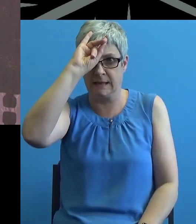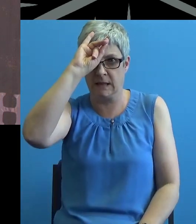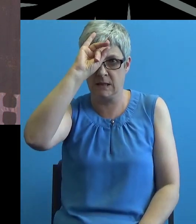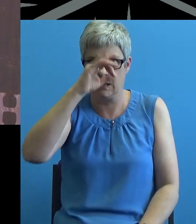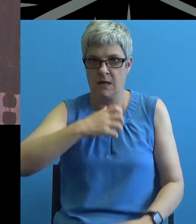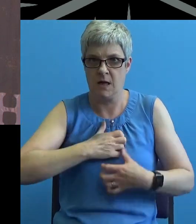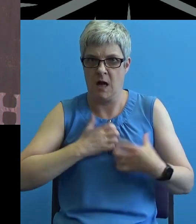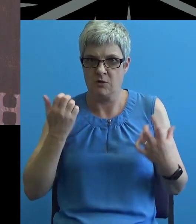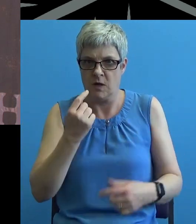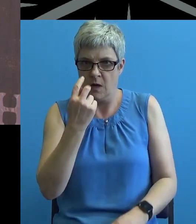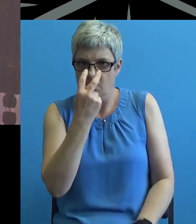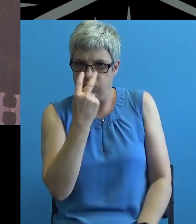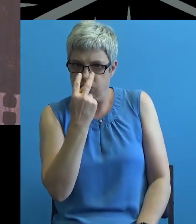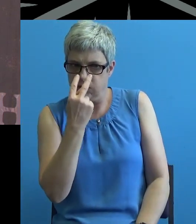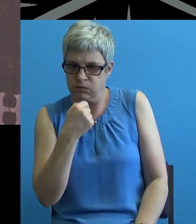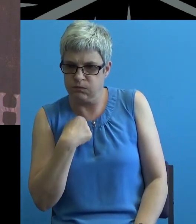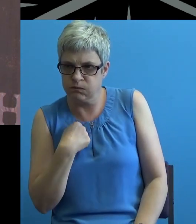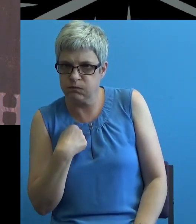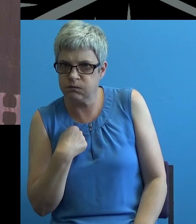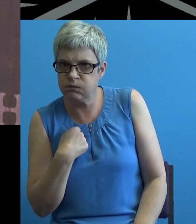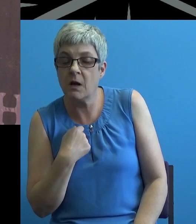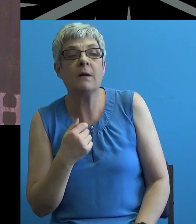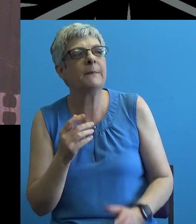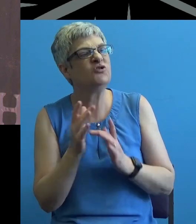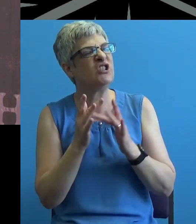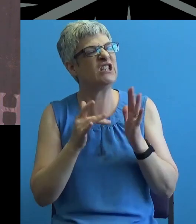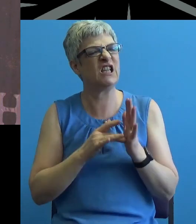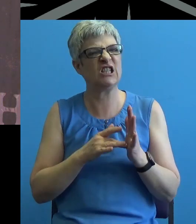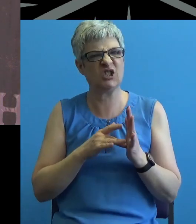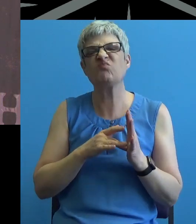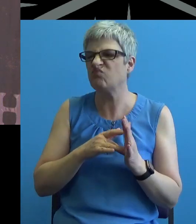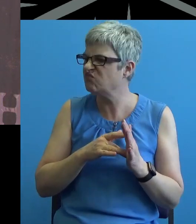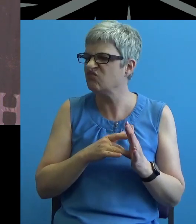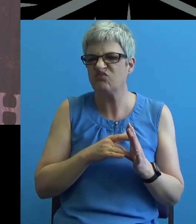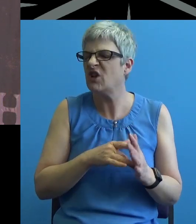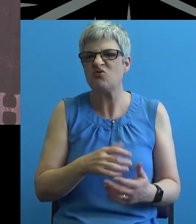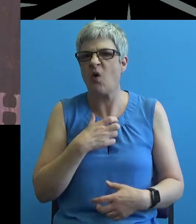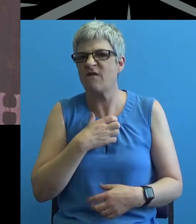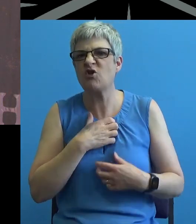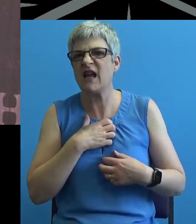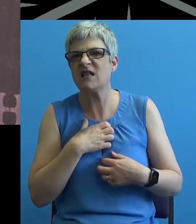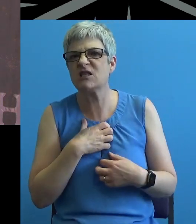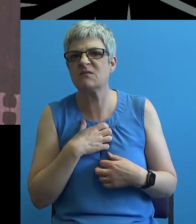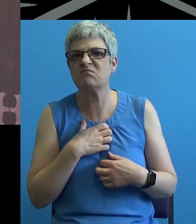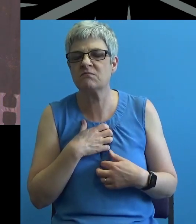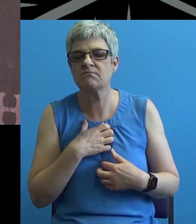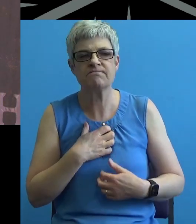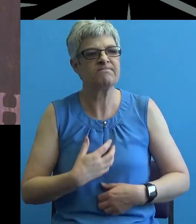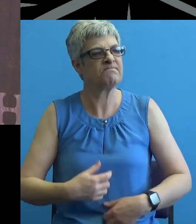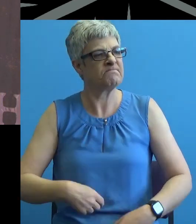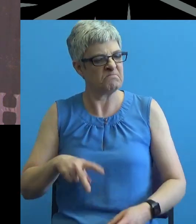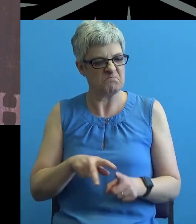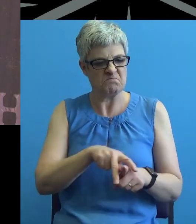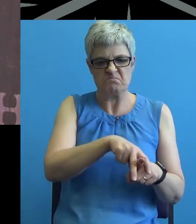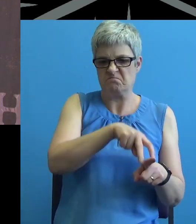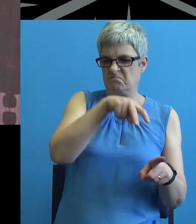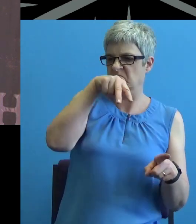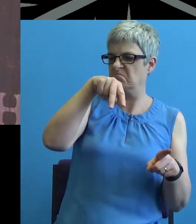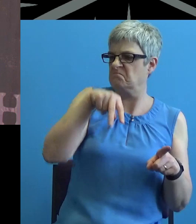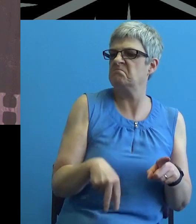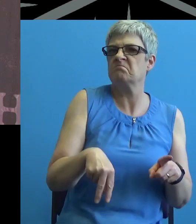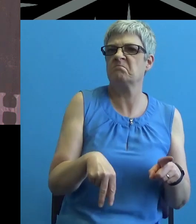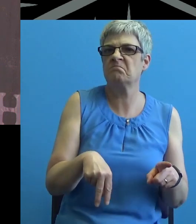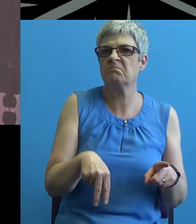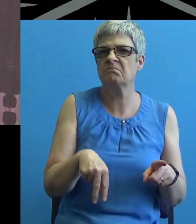angry look in his eyes. But Jesus was anything but afraid. He got down from his